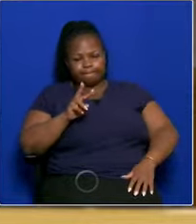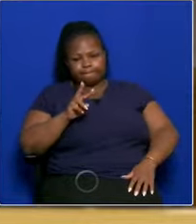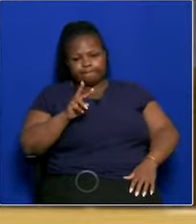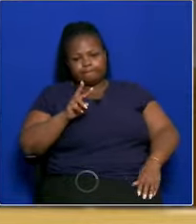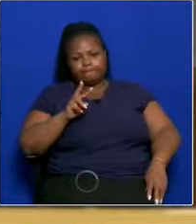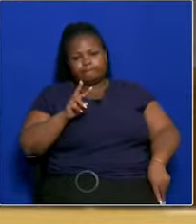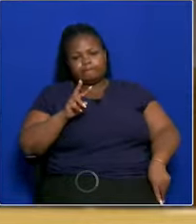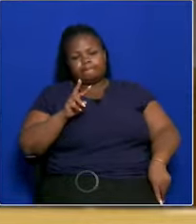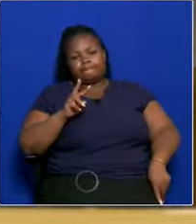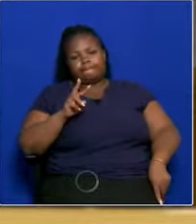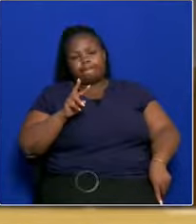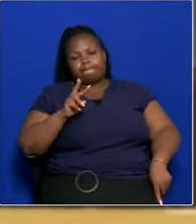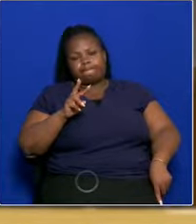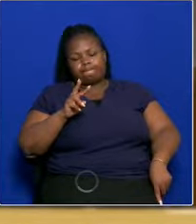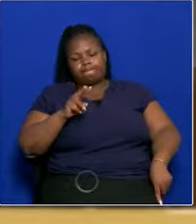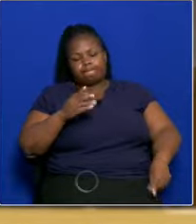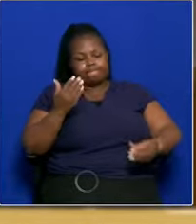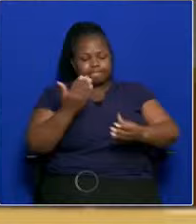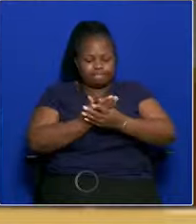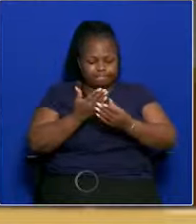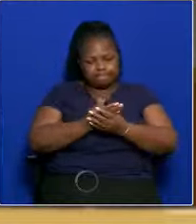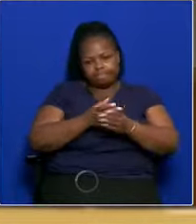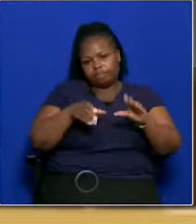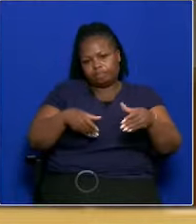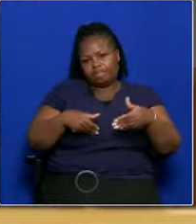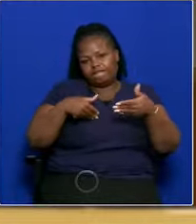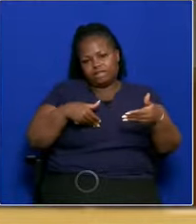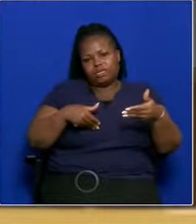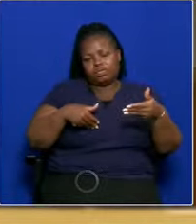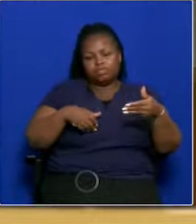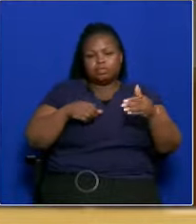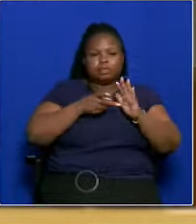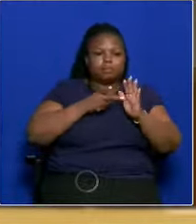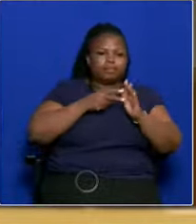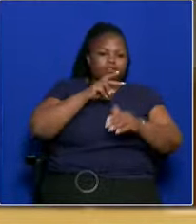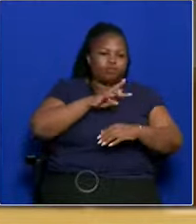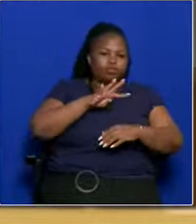of that big file, page 42.